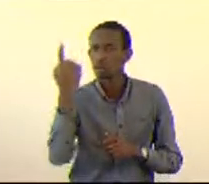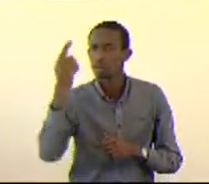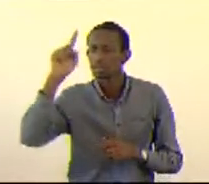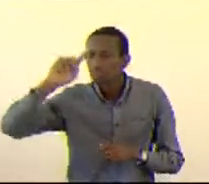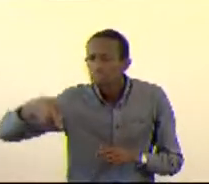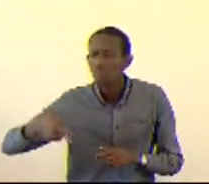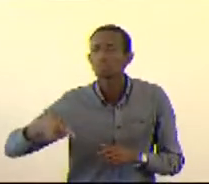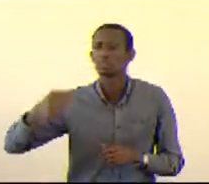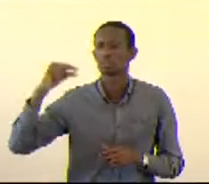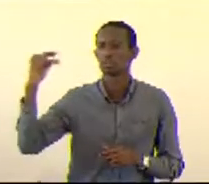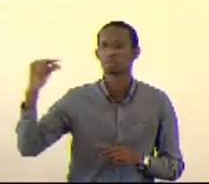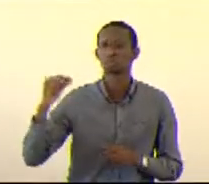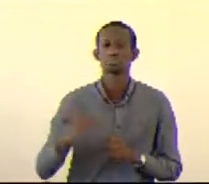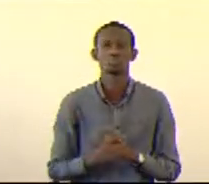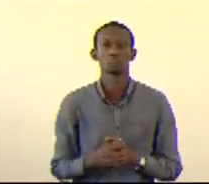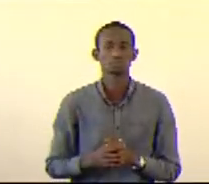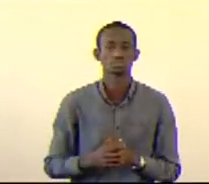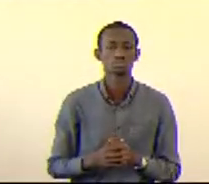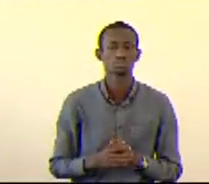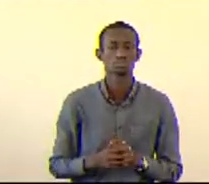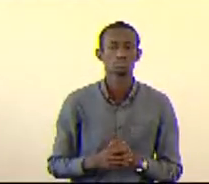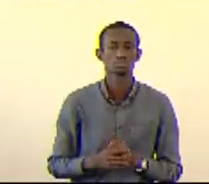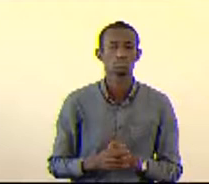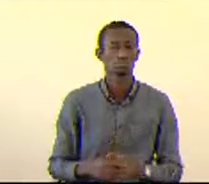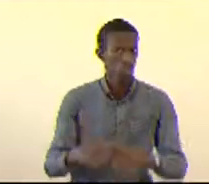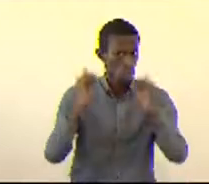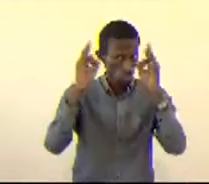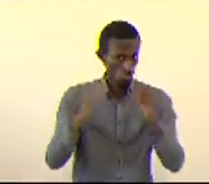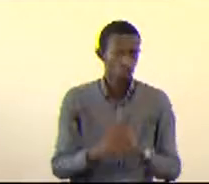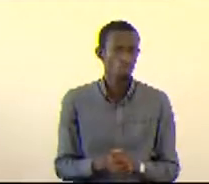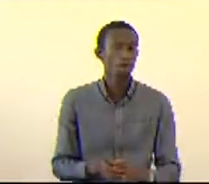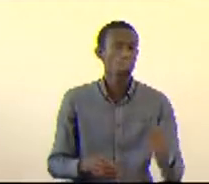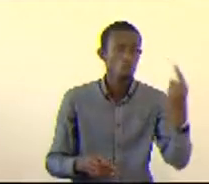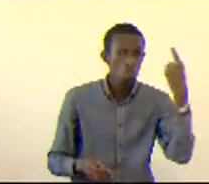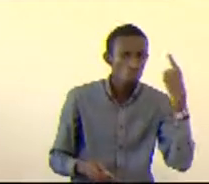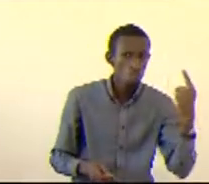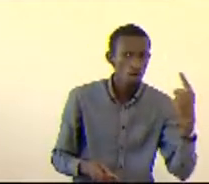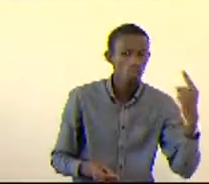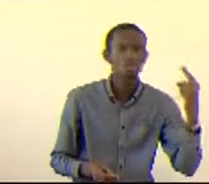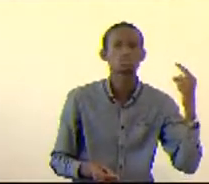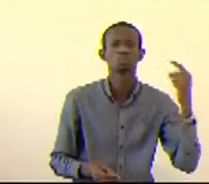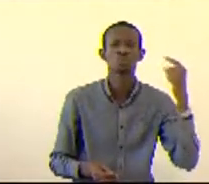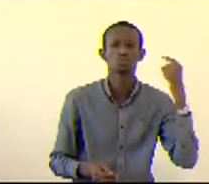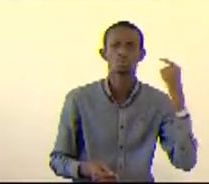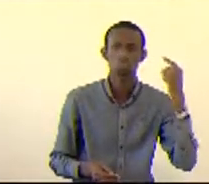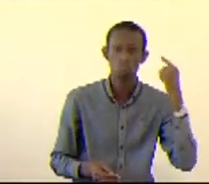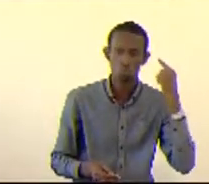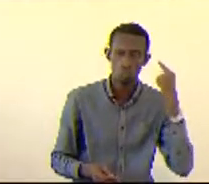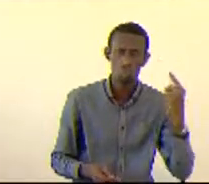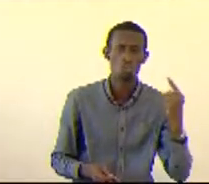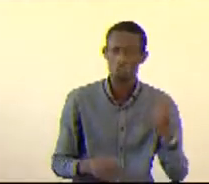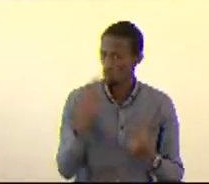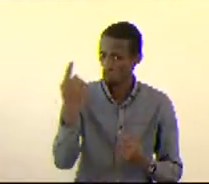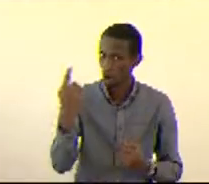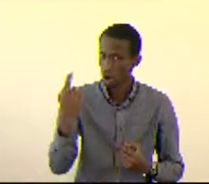So you try to reason it out. If 1 gram requires 330, what about now 1 kilogram, which